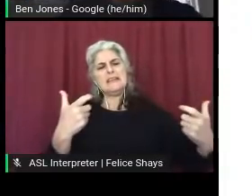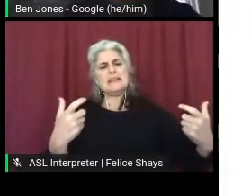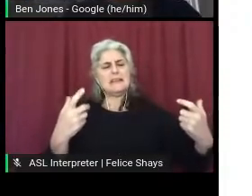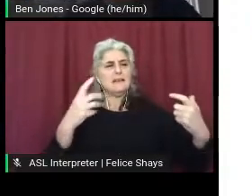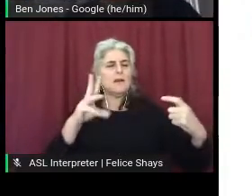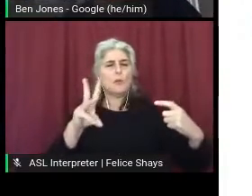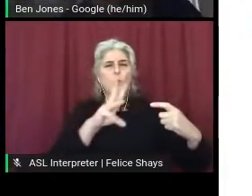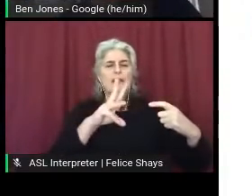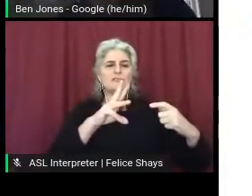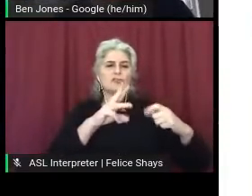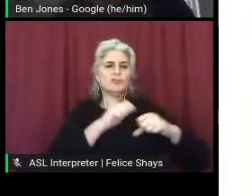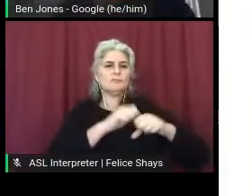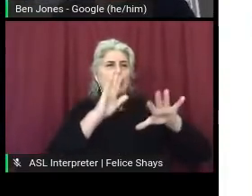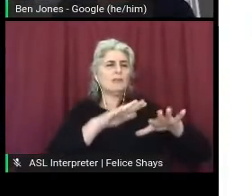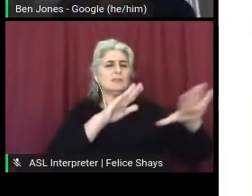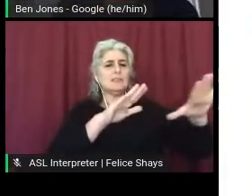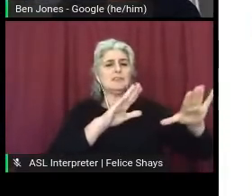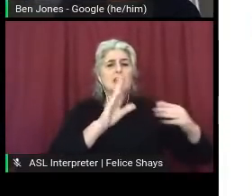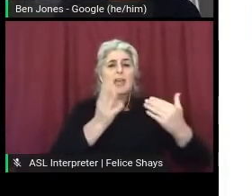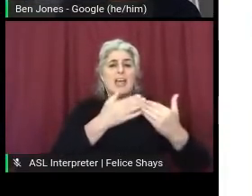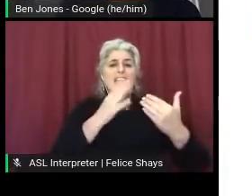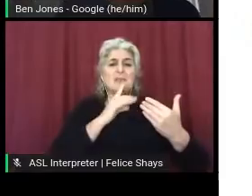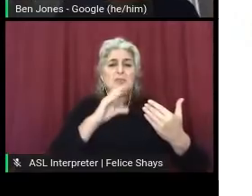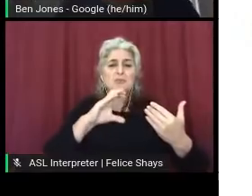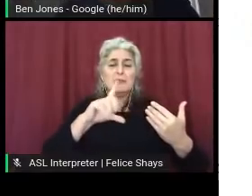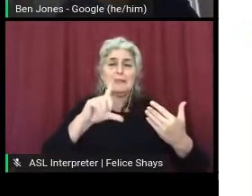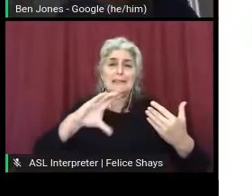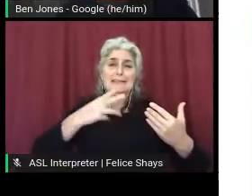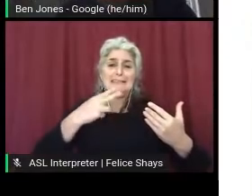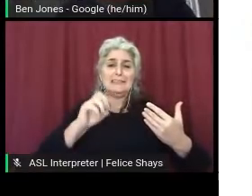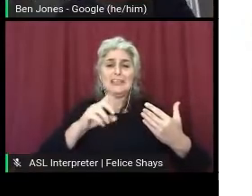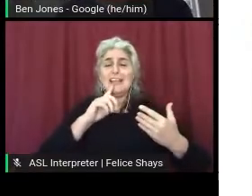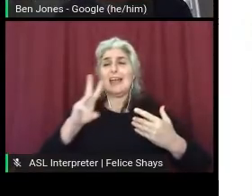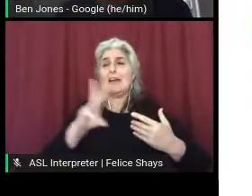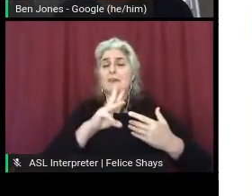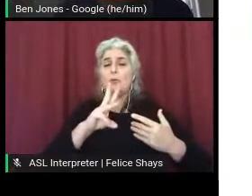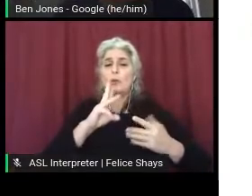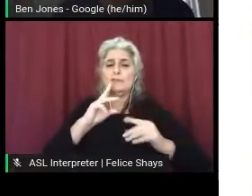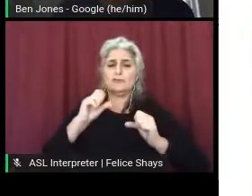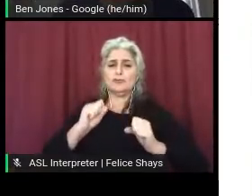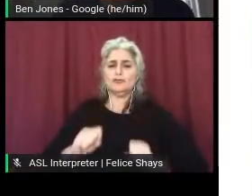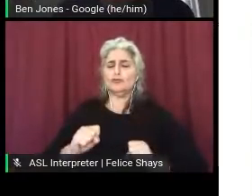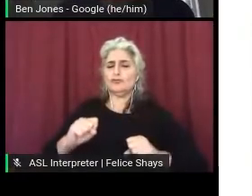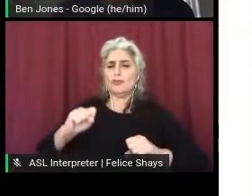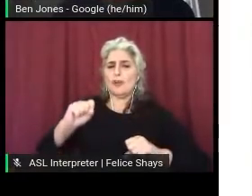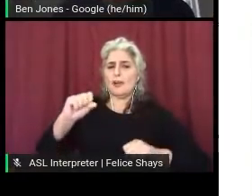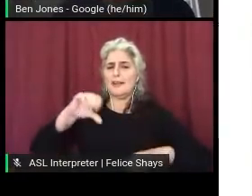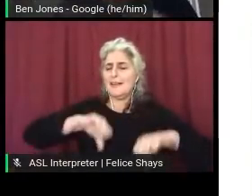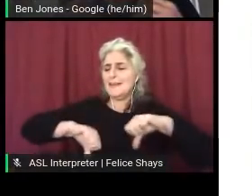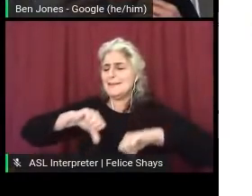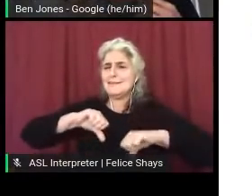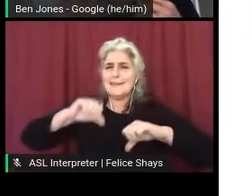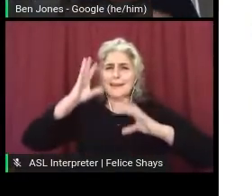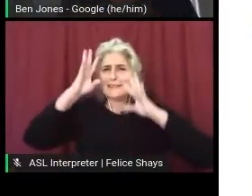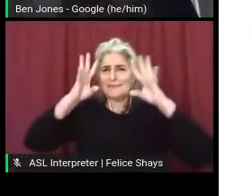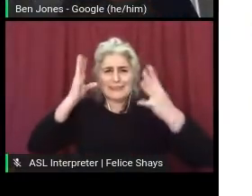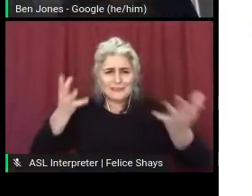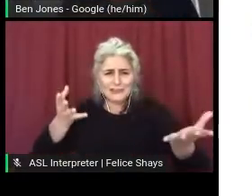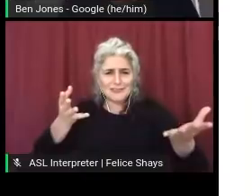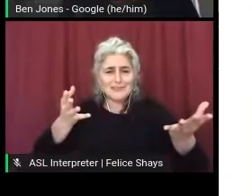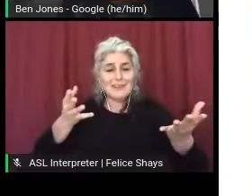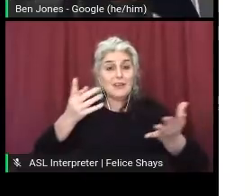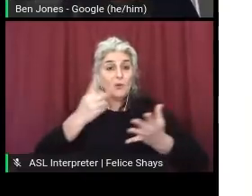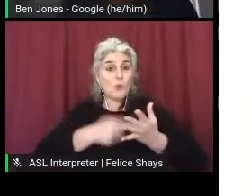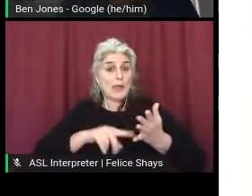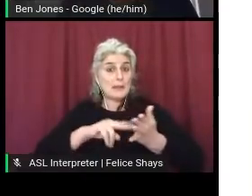vista, and then almost a cliche of a Western and strong sci-fi signaling. And what that meant